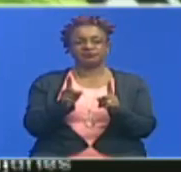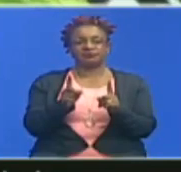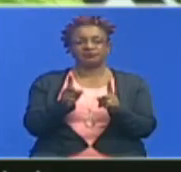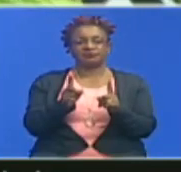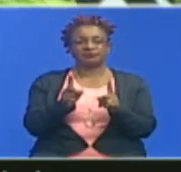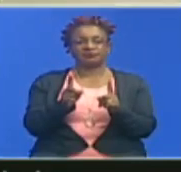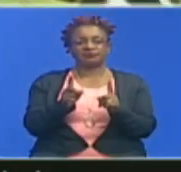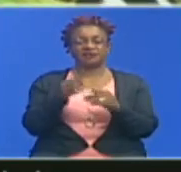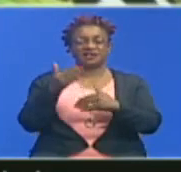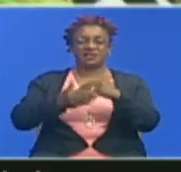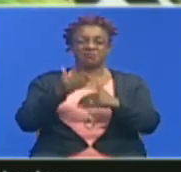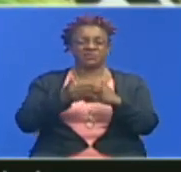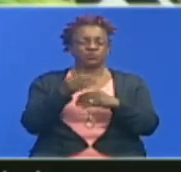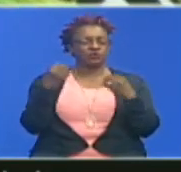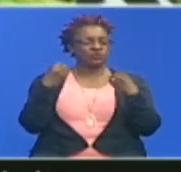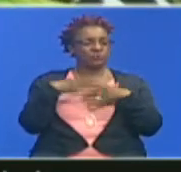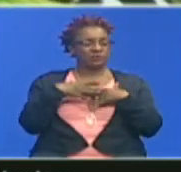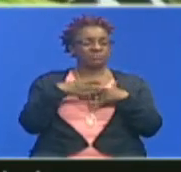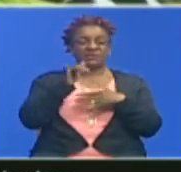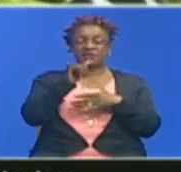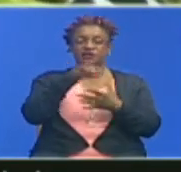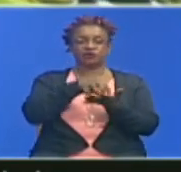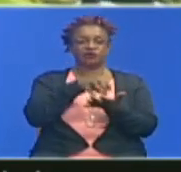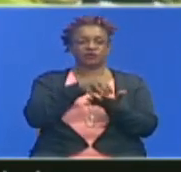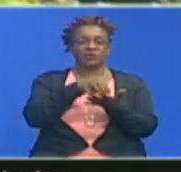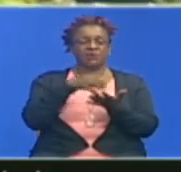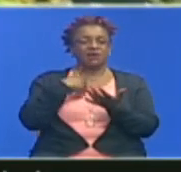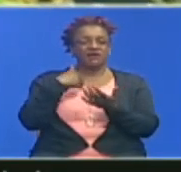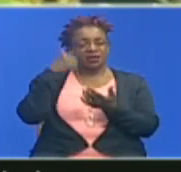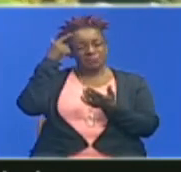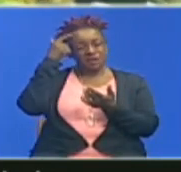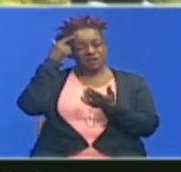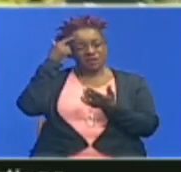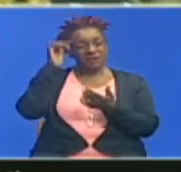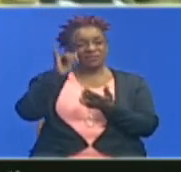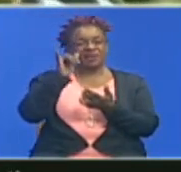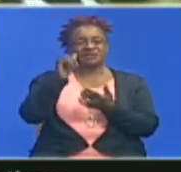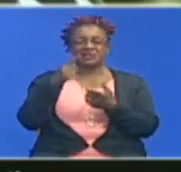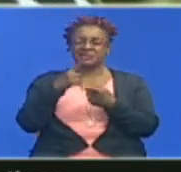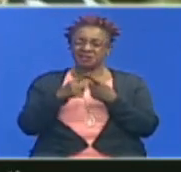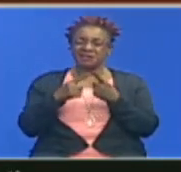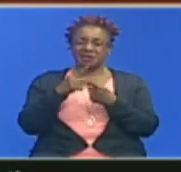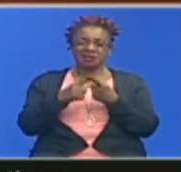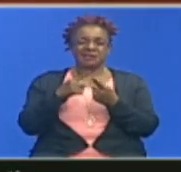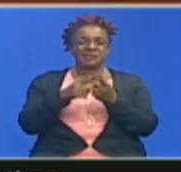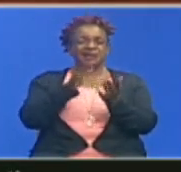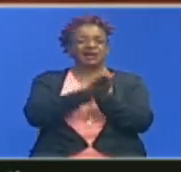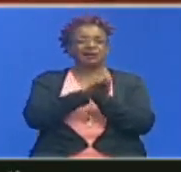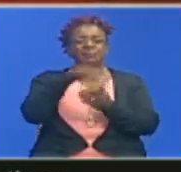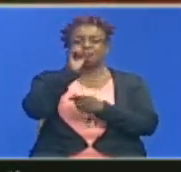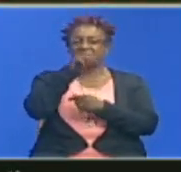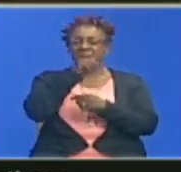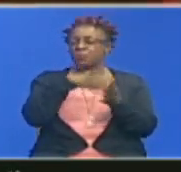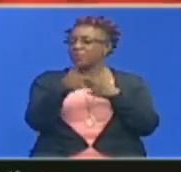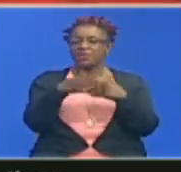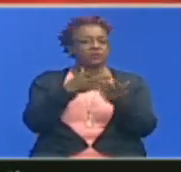the neighbors were perturbed by the incident, bearing in mind that Werunga has been a pig farmer for years now without encountering any